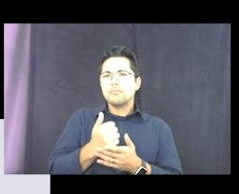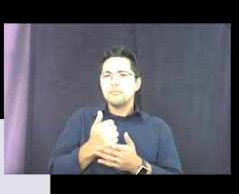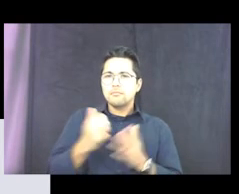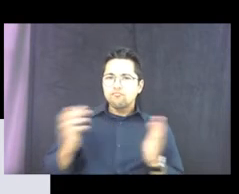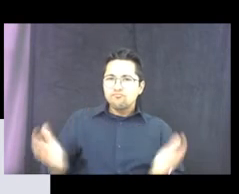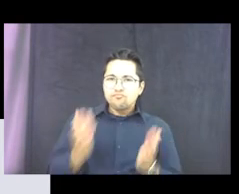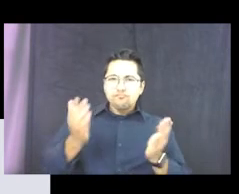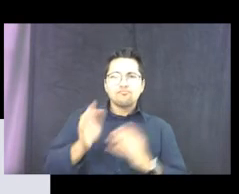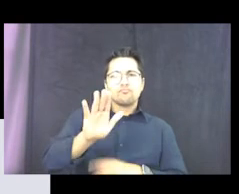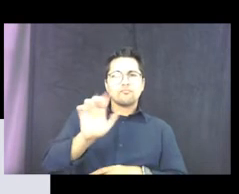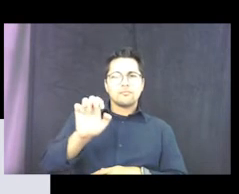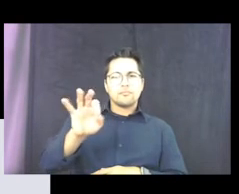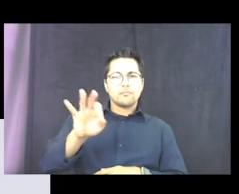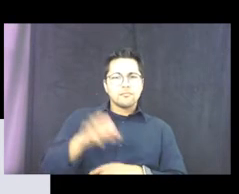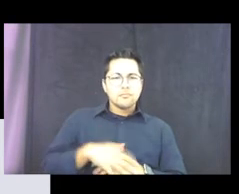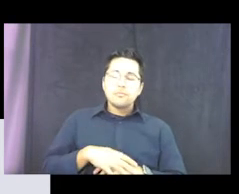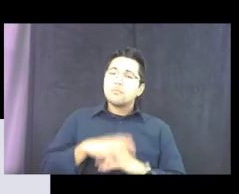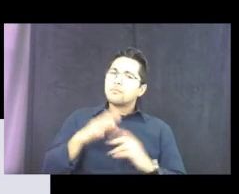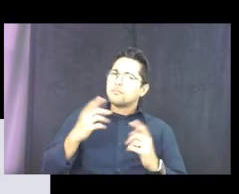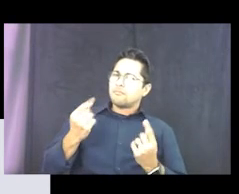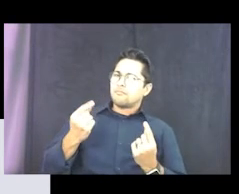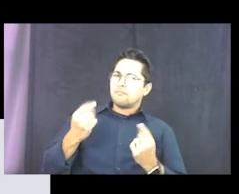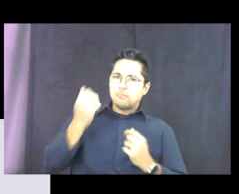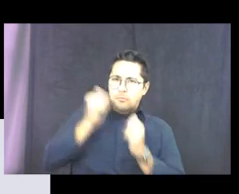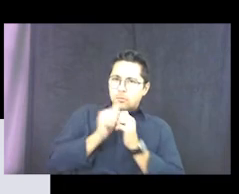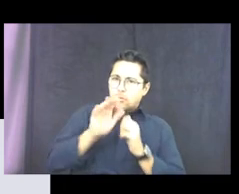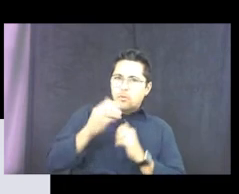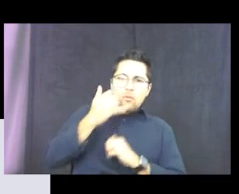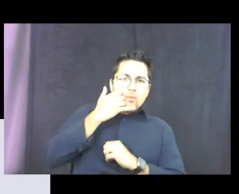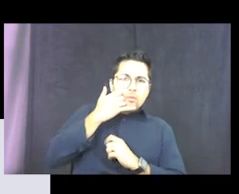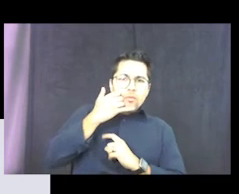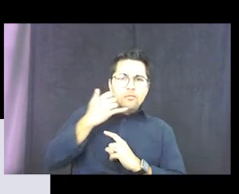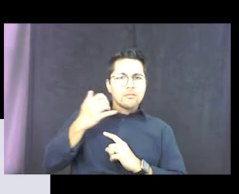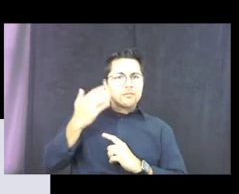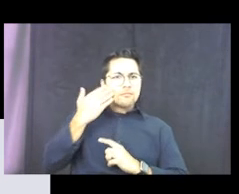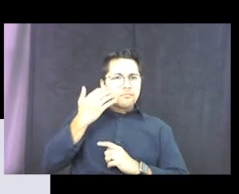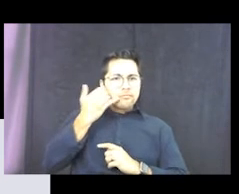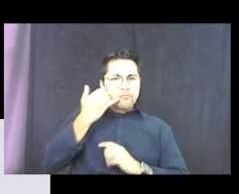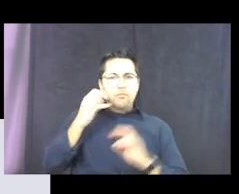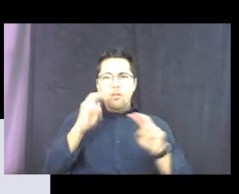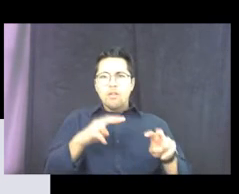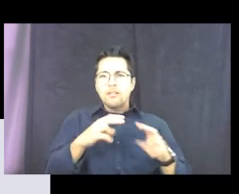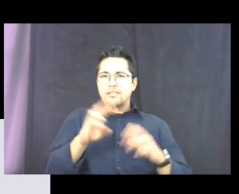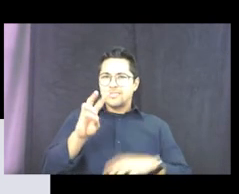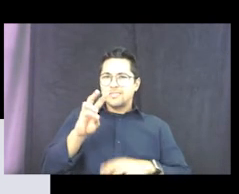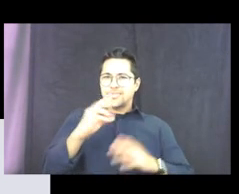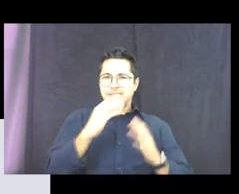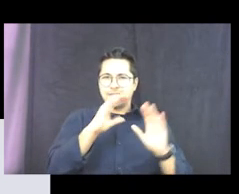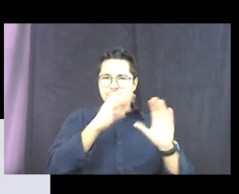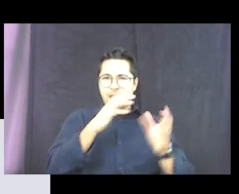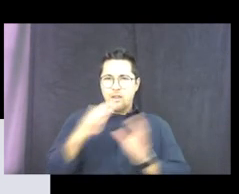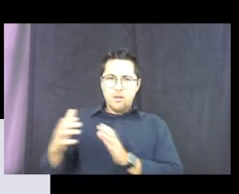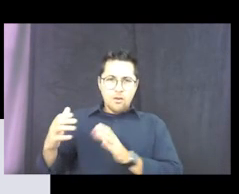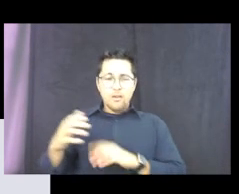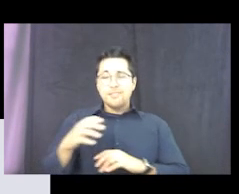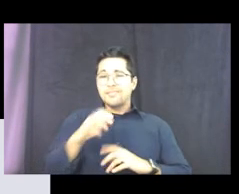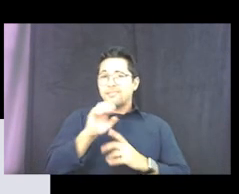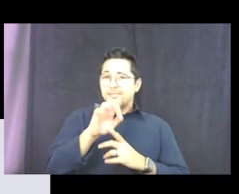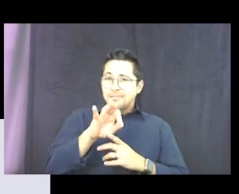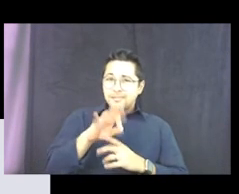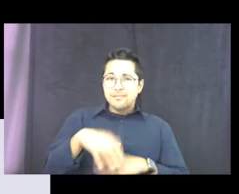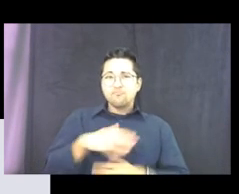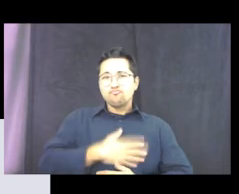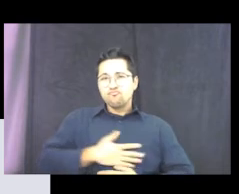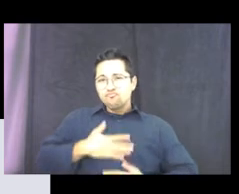function. But what do you do with your device? If we look at these 6 categories, executive functioning,